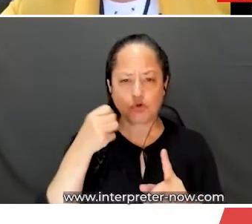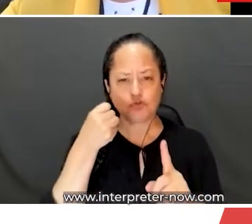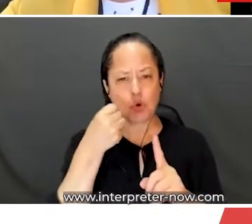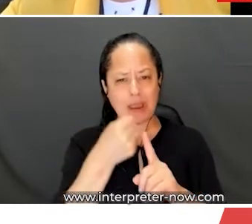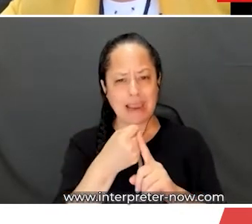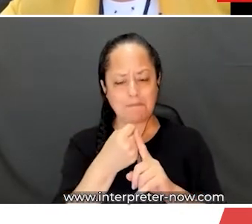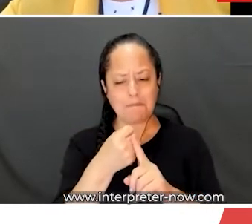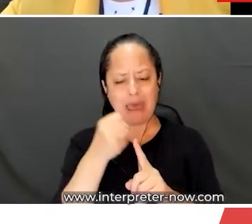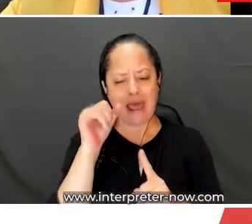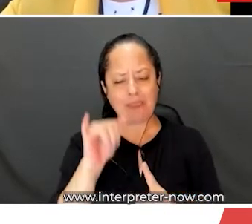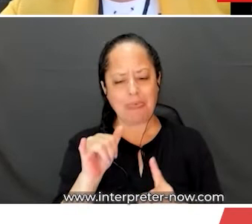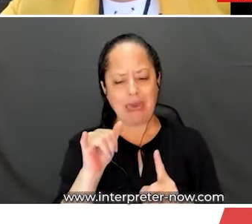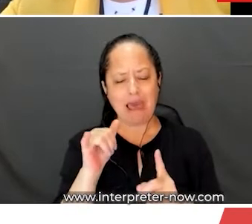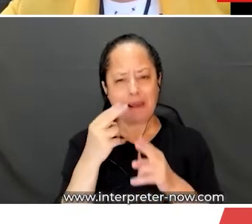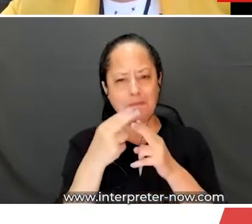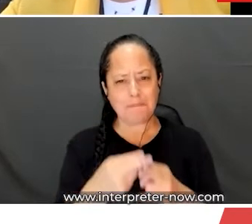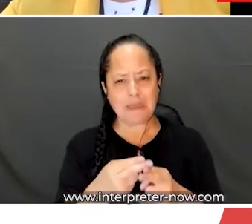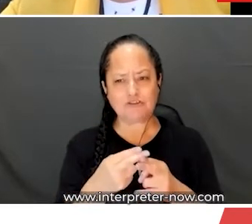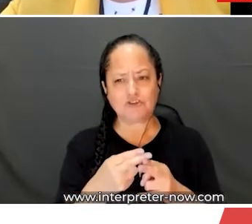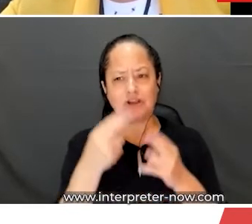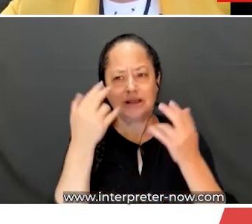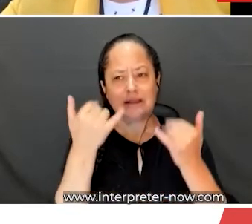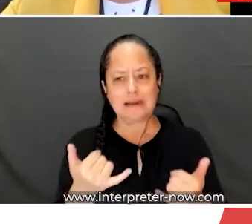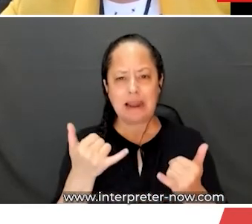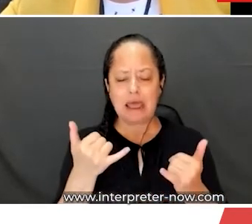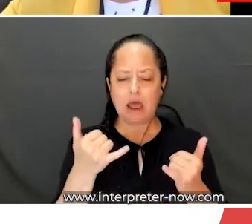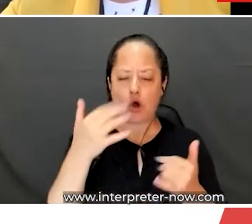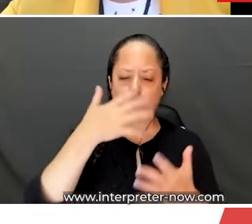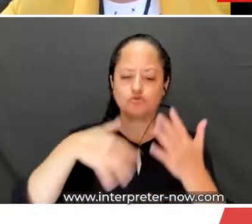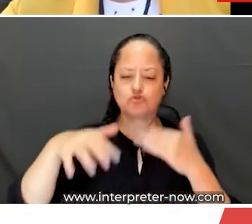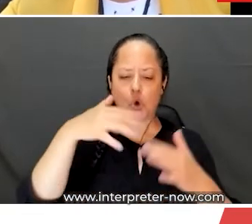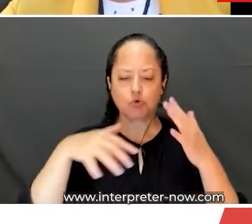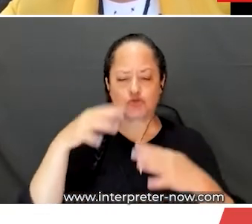scenario, and now we're looking into social innovation.